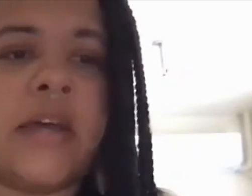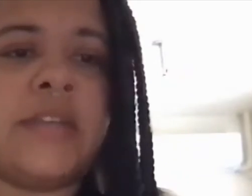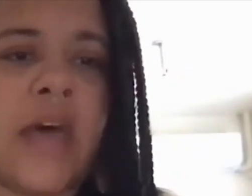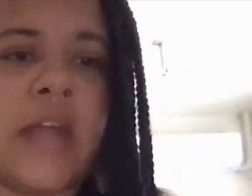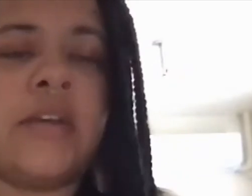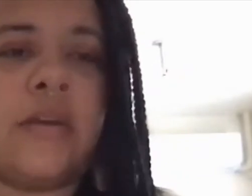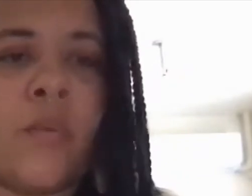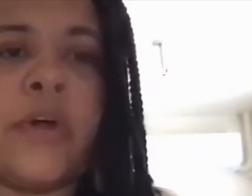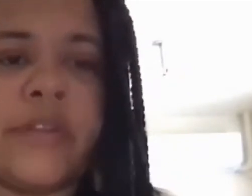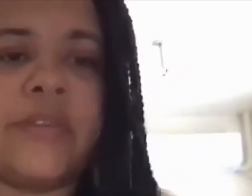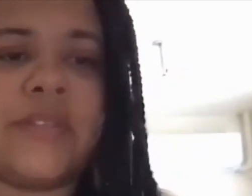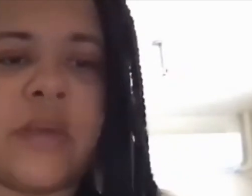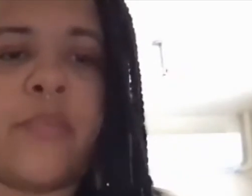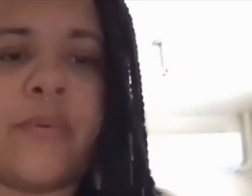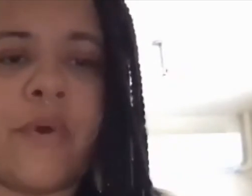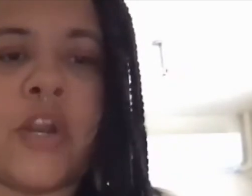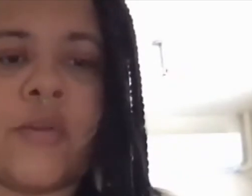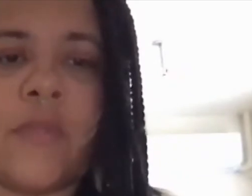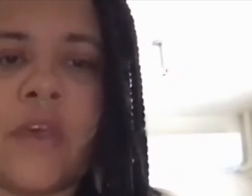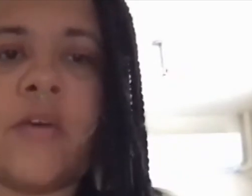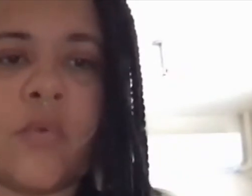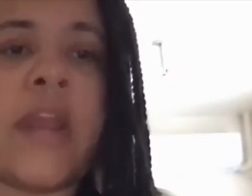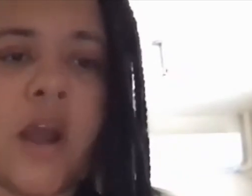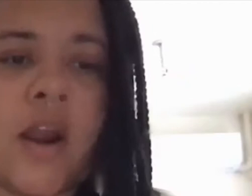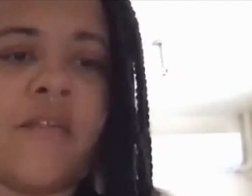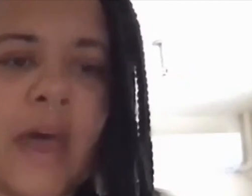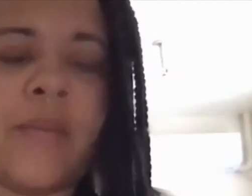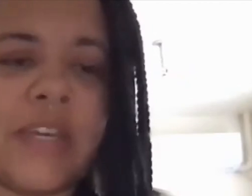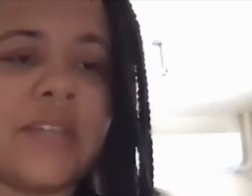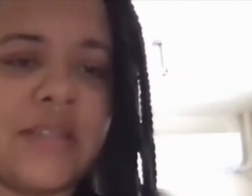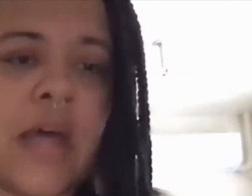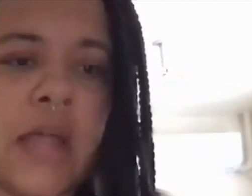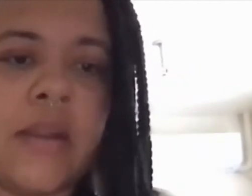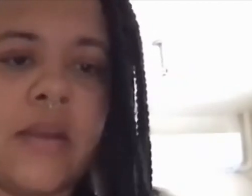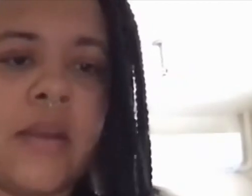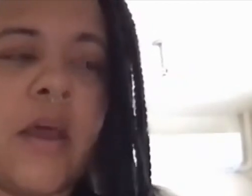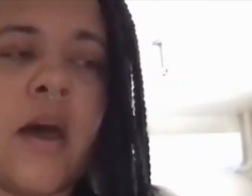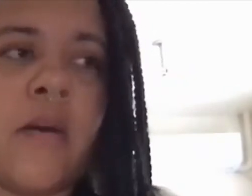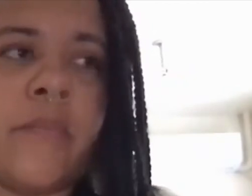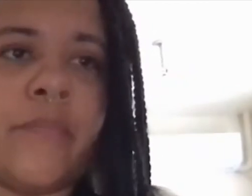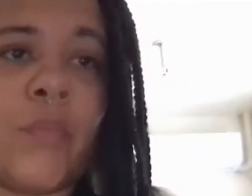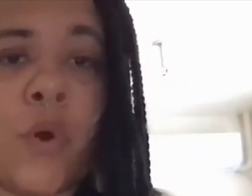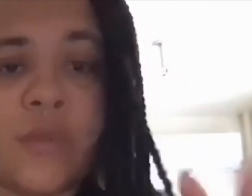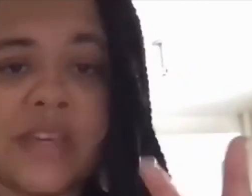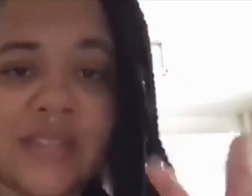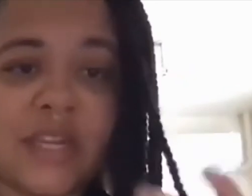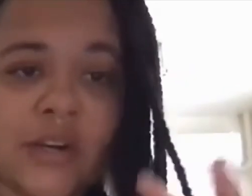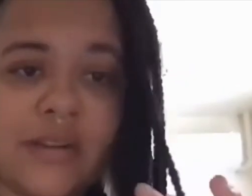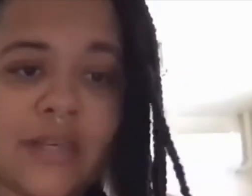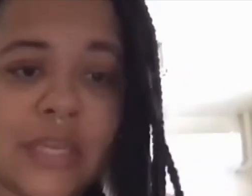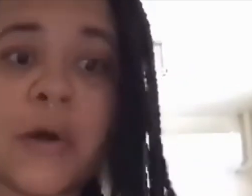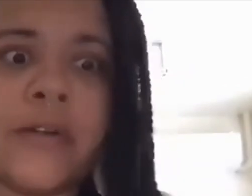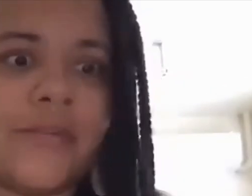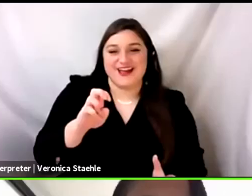idea is that it will slip under the radar of that, because it's not what would be